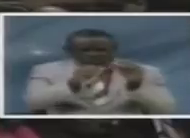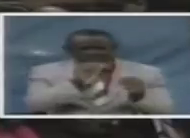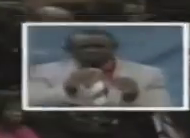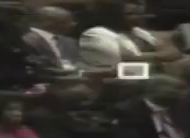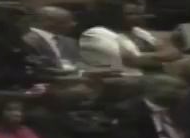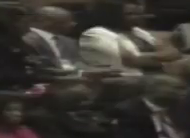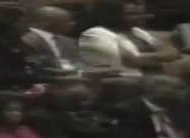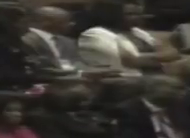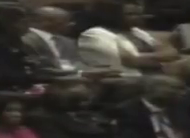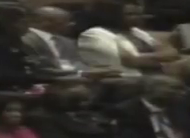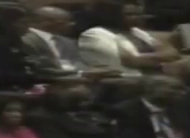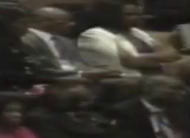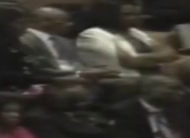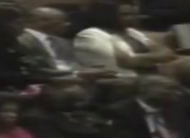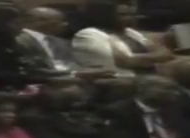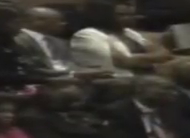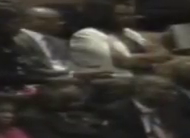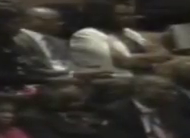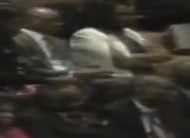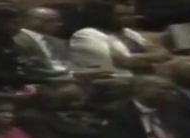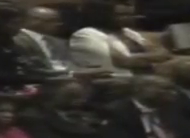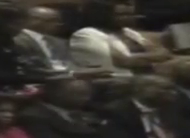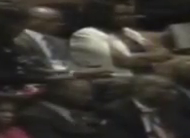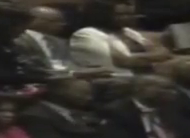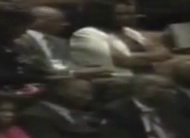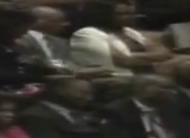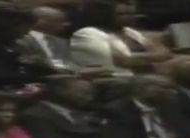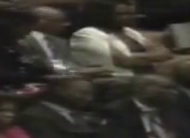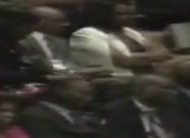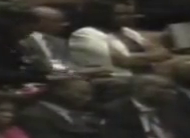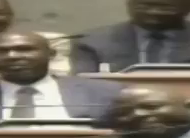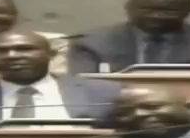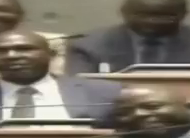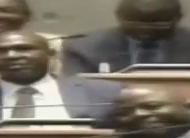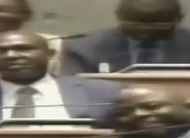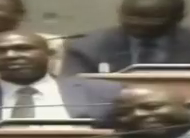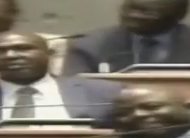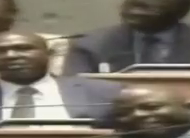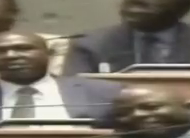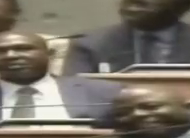Through the public-private partnership arrangement. Mr.